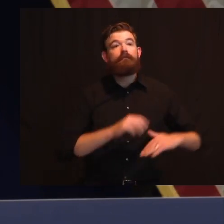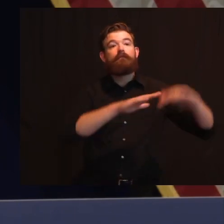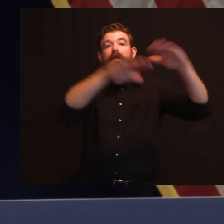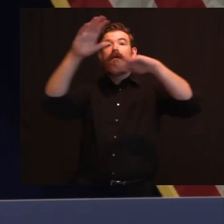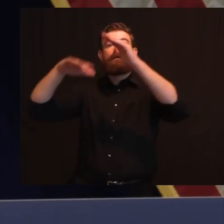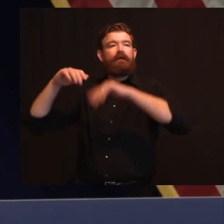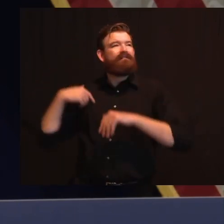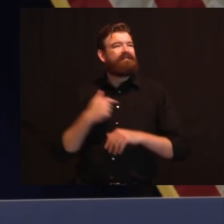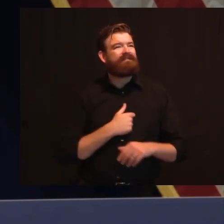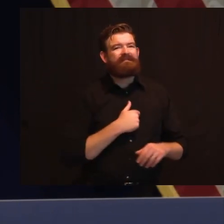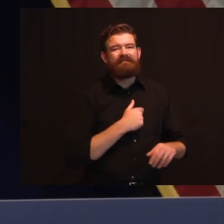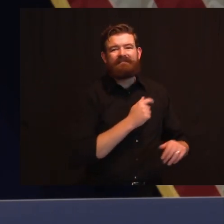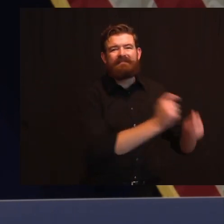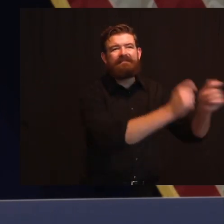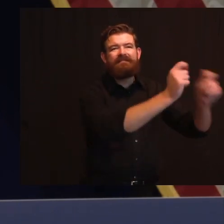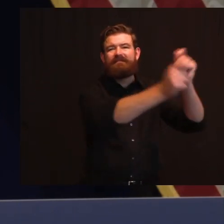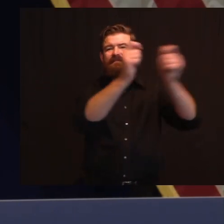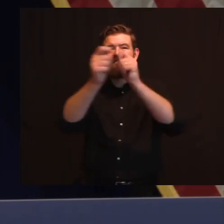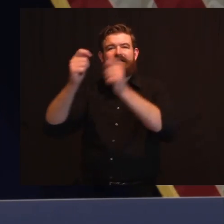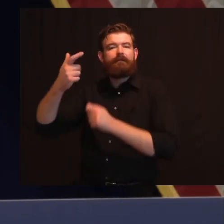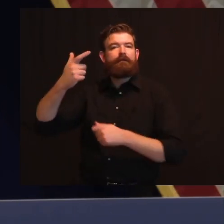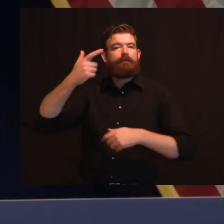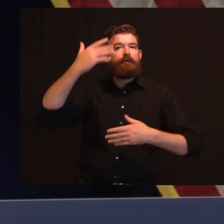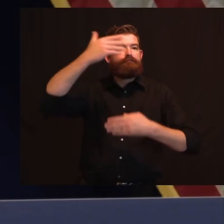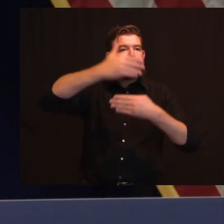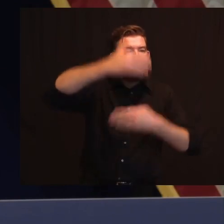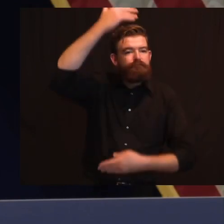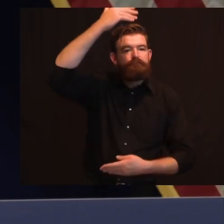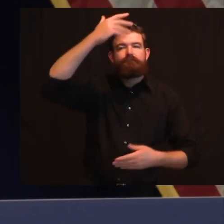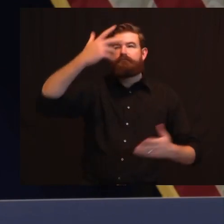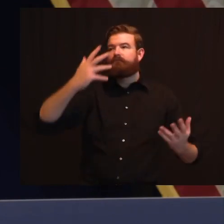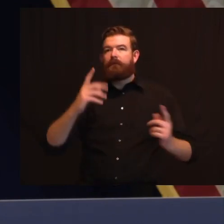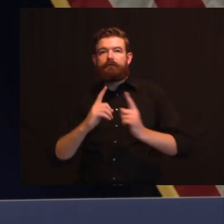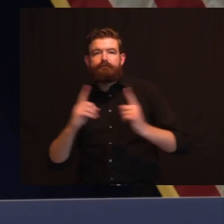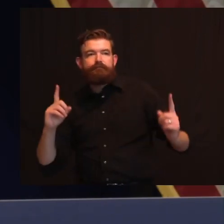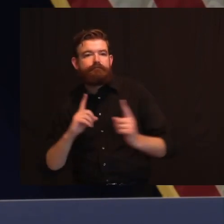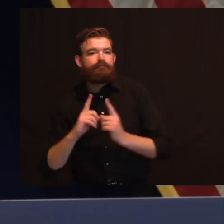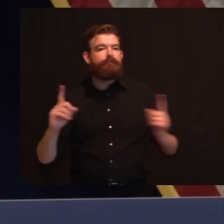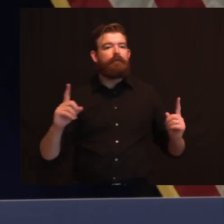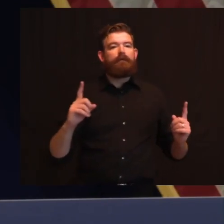very strict about social distancing and proper hygiene measures inside those buildings.